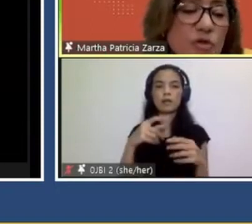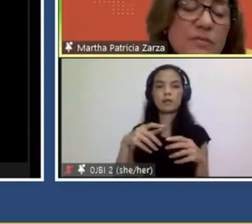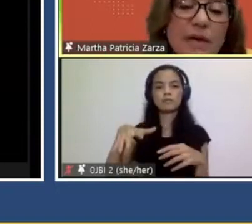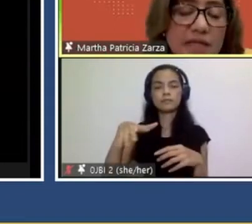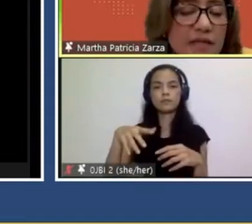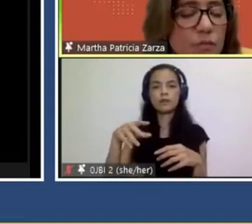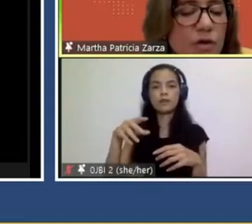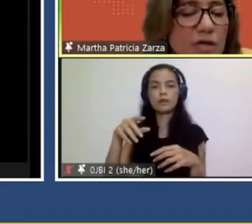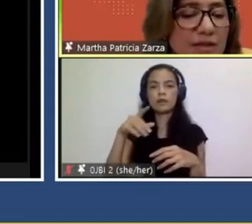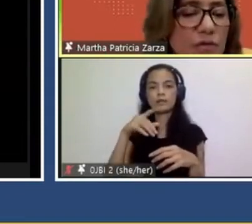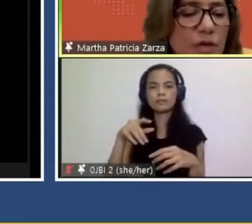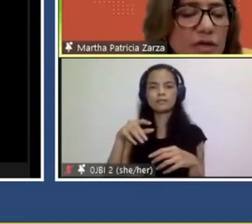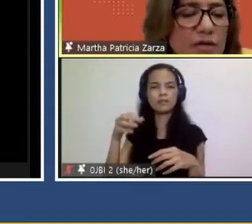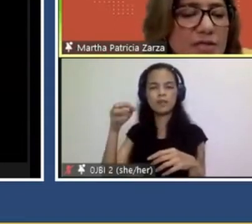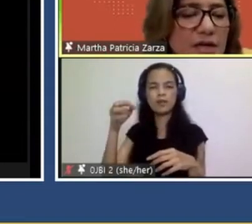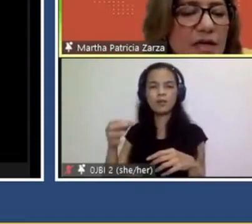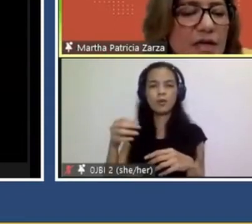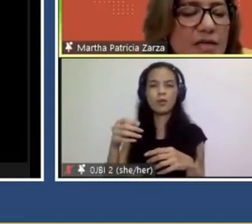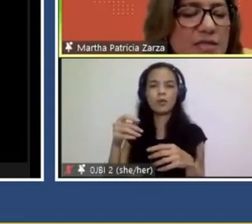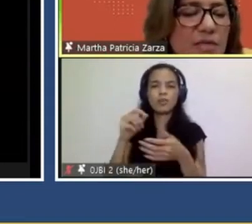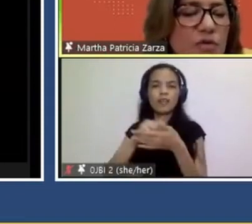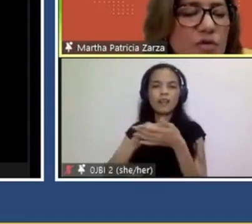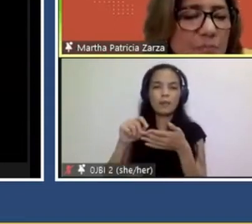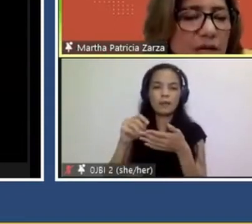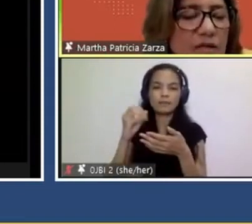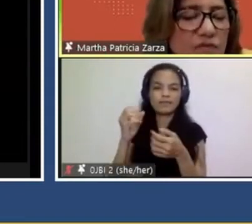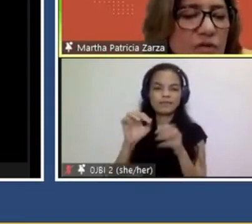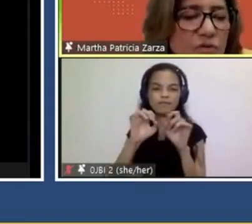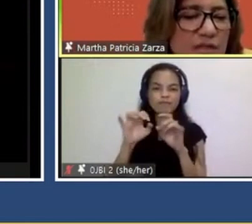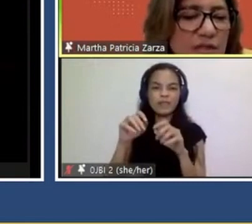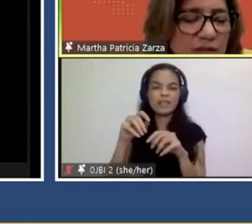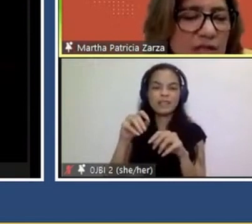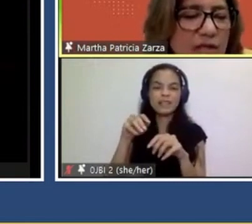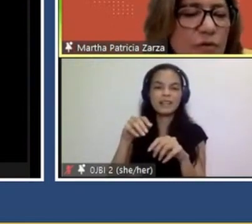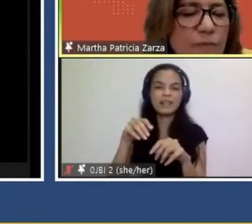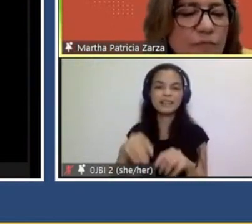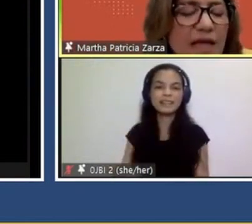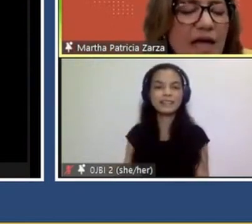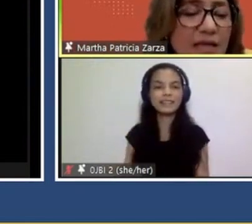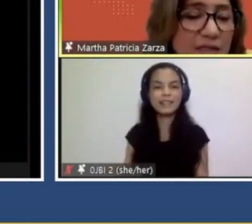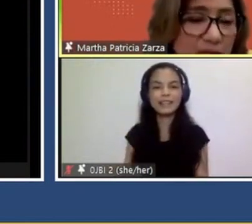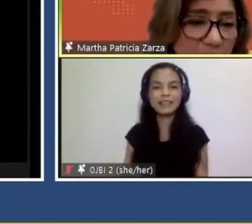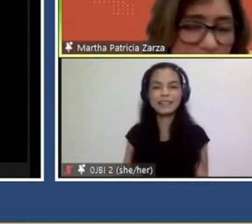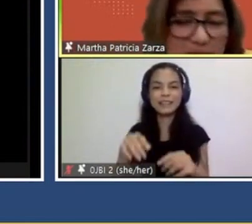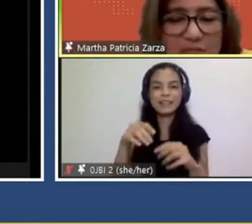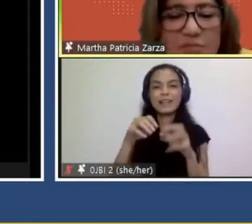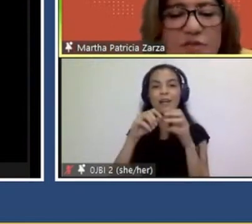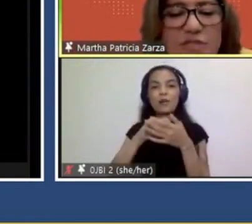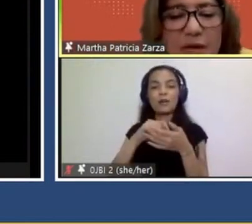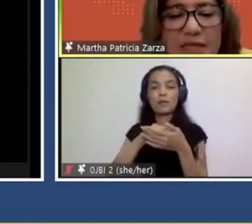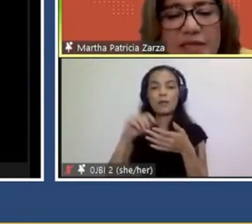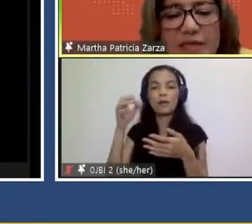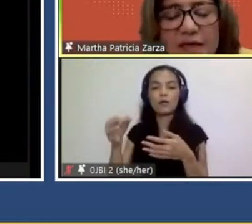It's a municipality, we call it that way. This is the municipality of San Jose del Rincón. And within